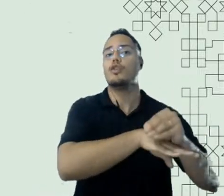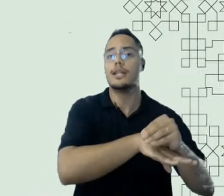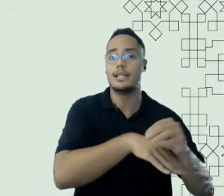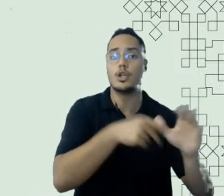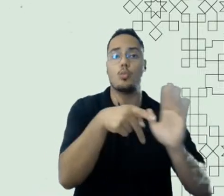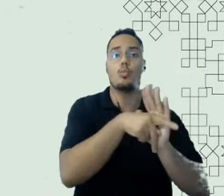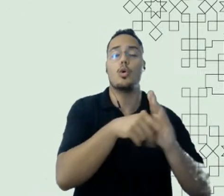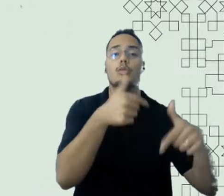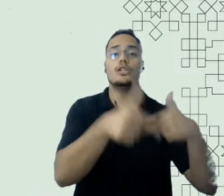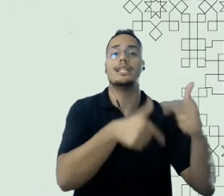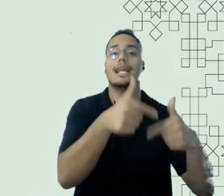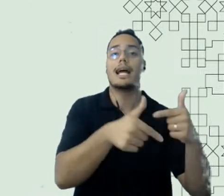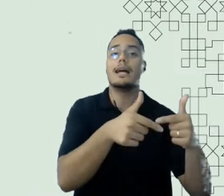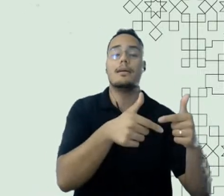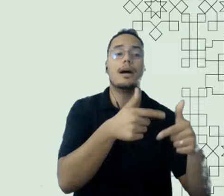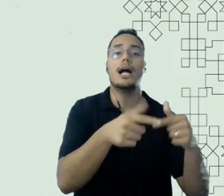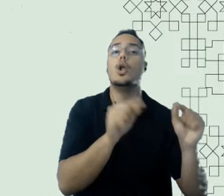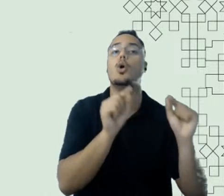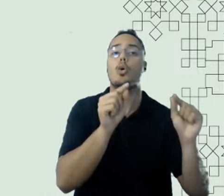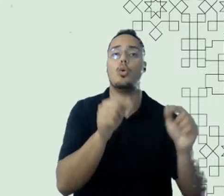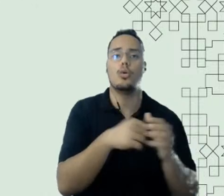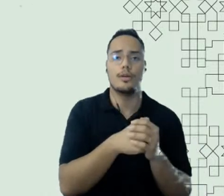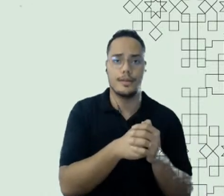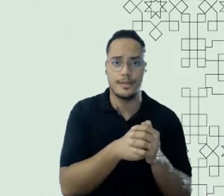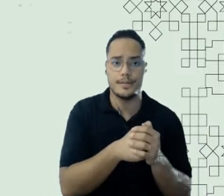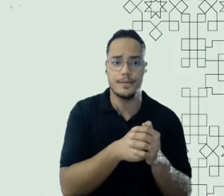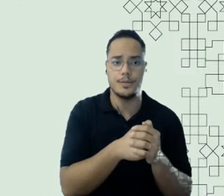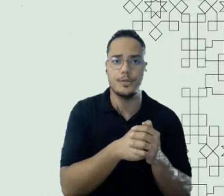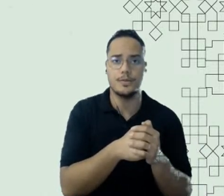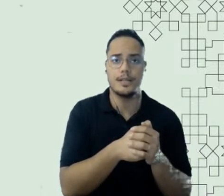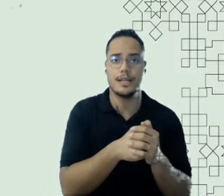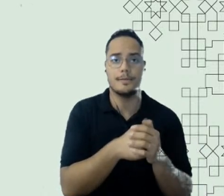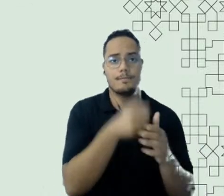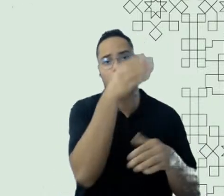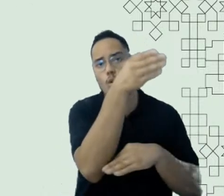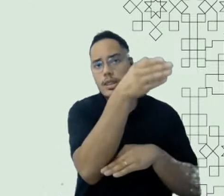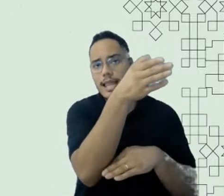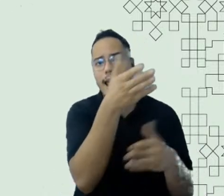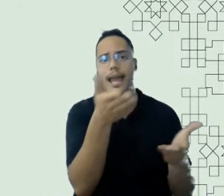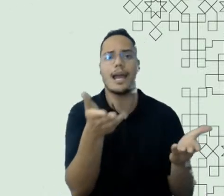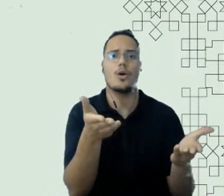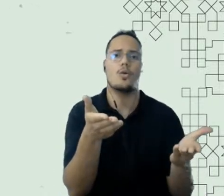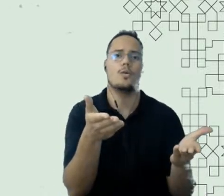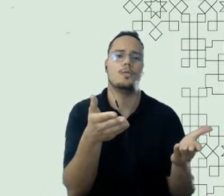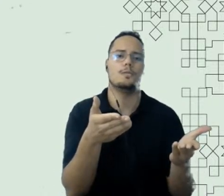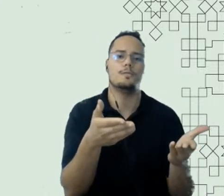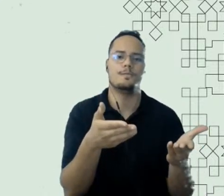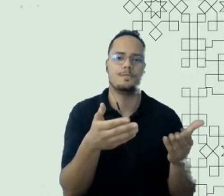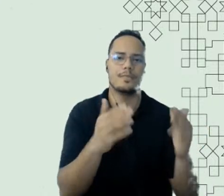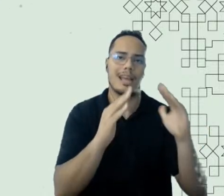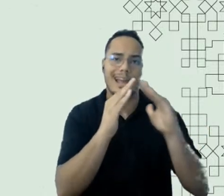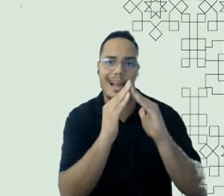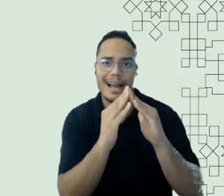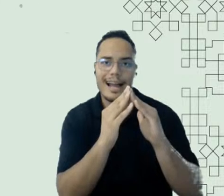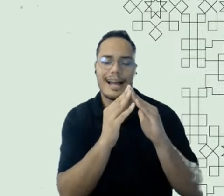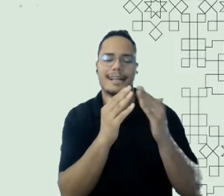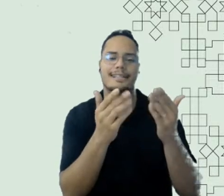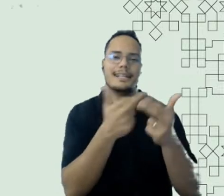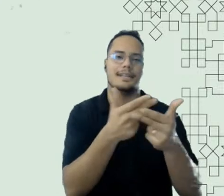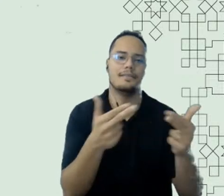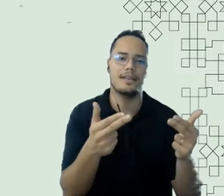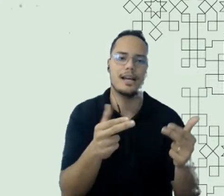that exemption does not appear, so not anymore in the Directive of E-commerce, but it's a Digital Service Act that